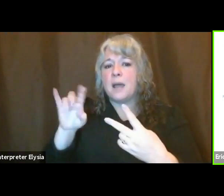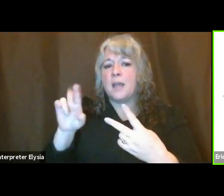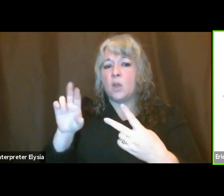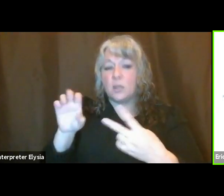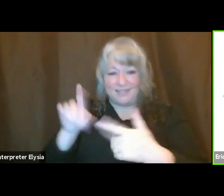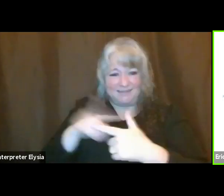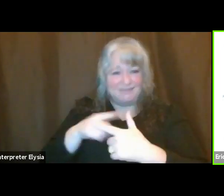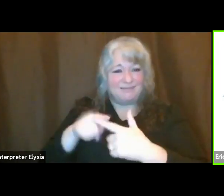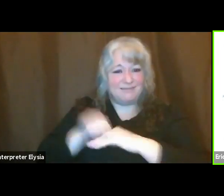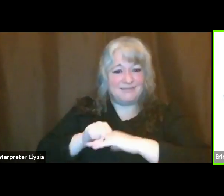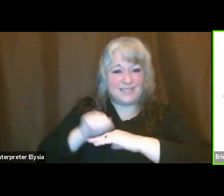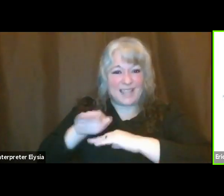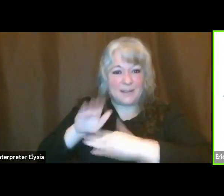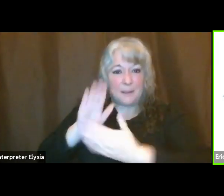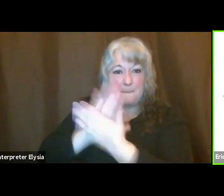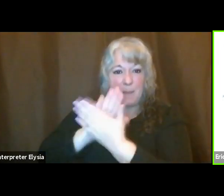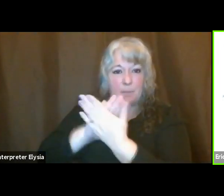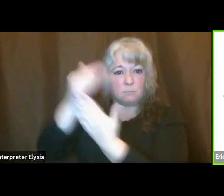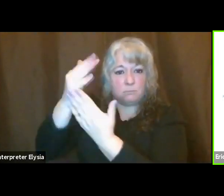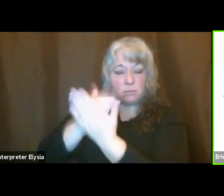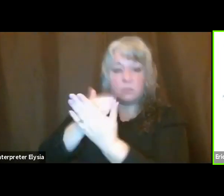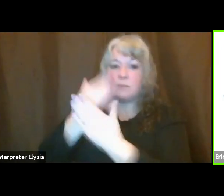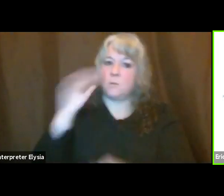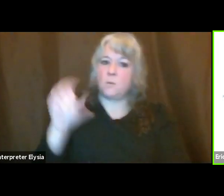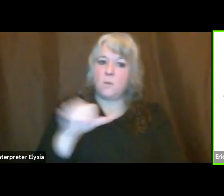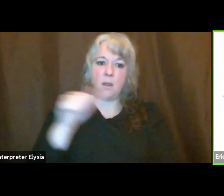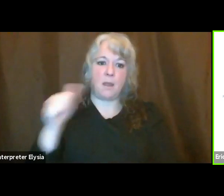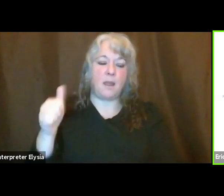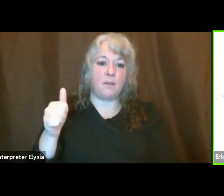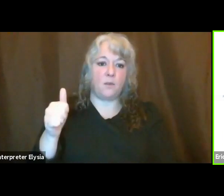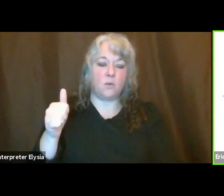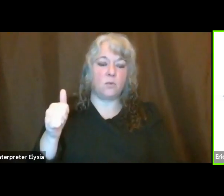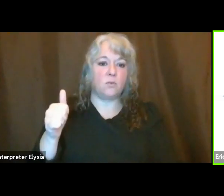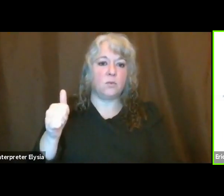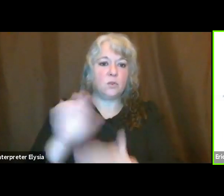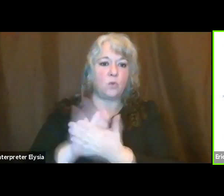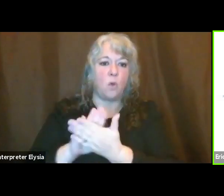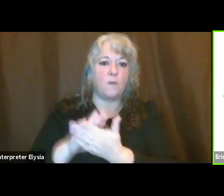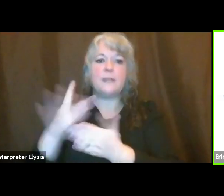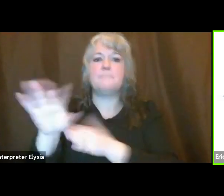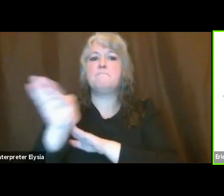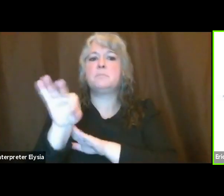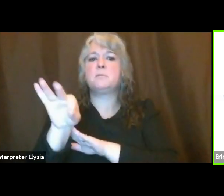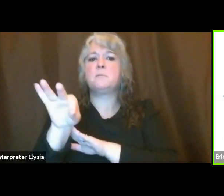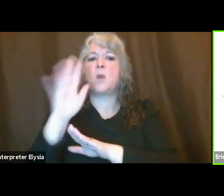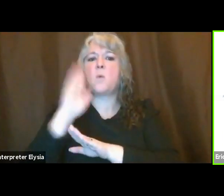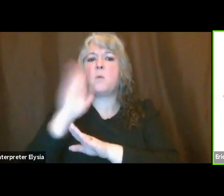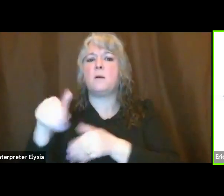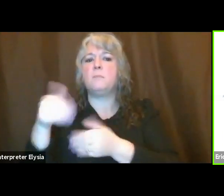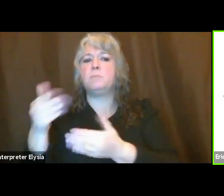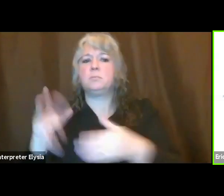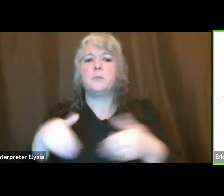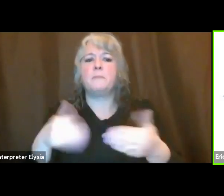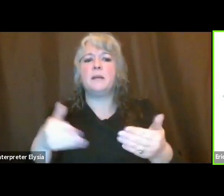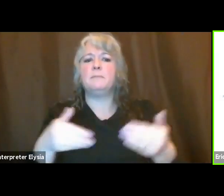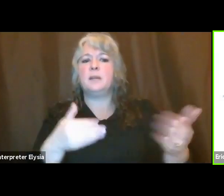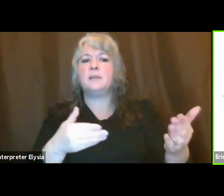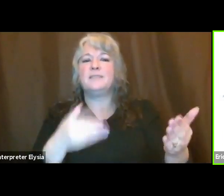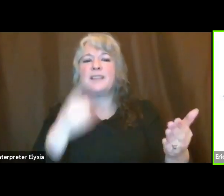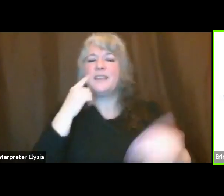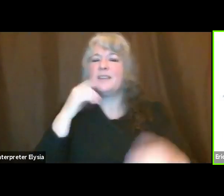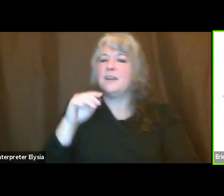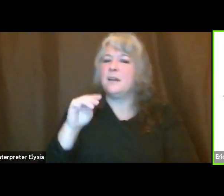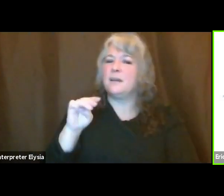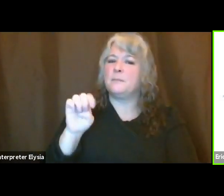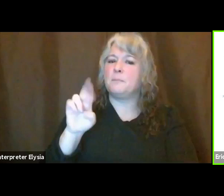I have a number of schools that have chosen me a provider. I think Mercy and ProMedica also have a couple that have